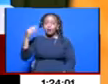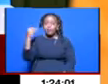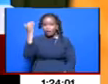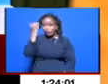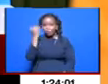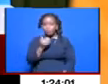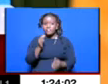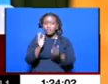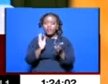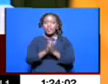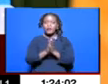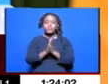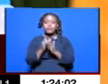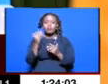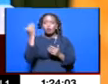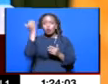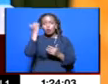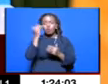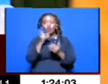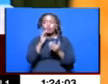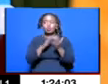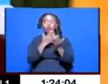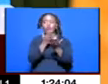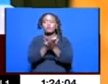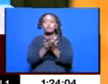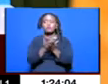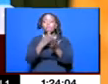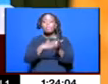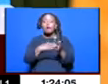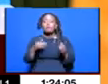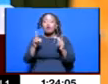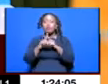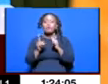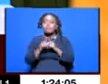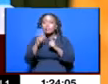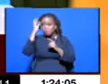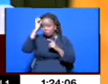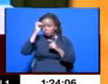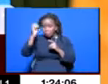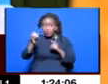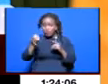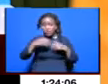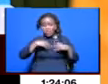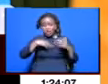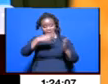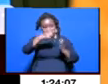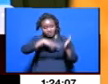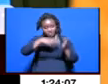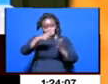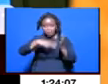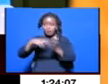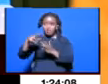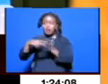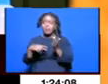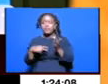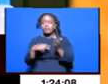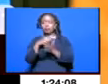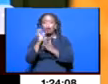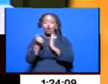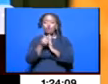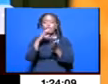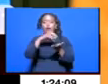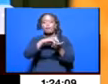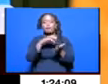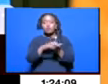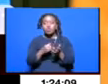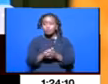Appeal, I am of a firm opinion, having read the relevant provisions